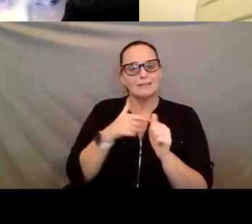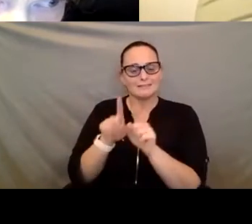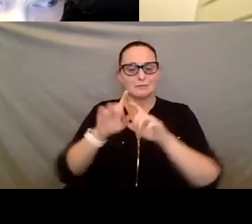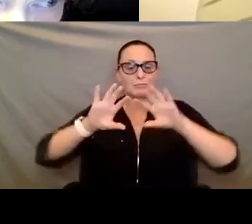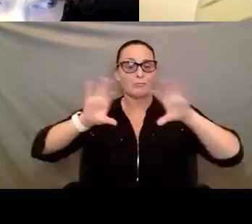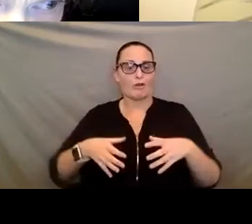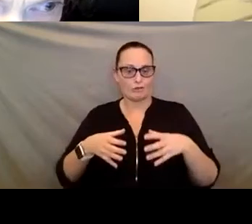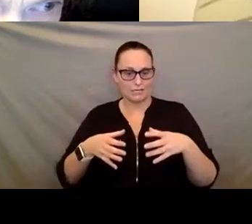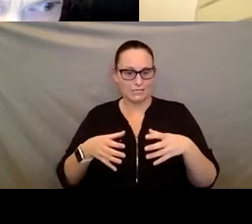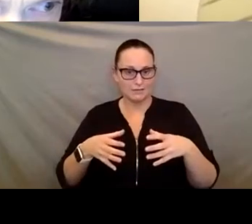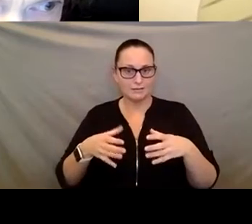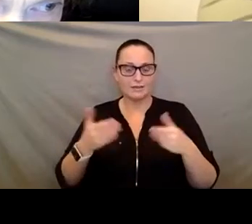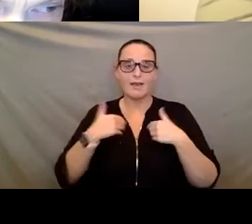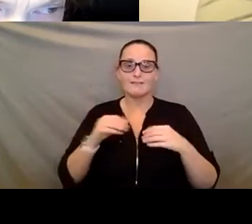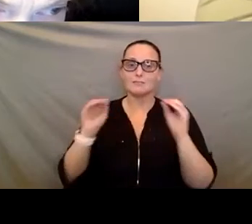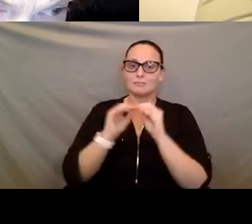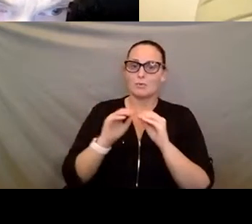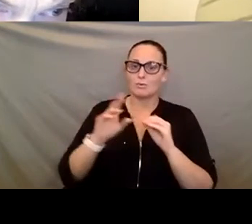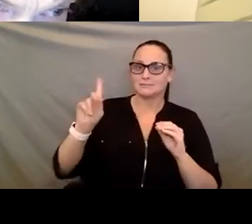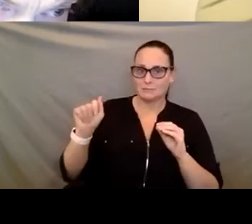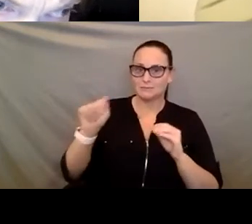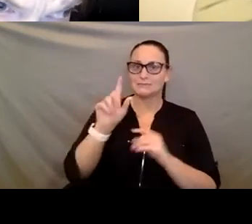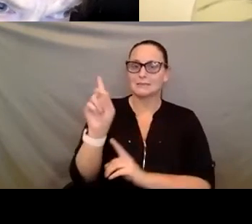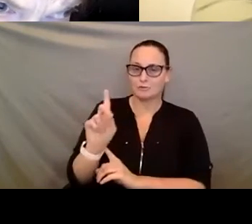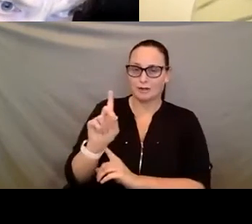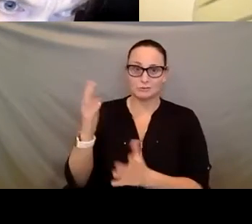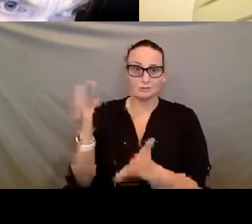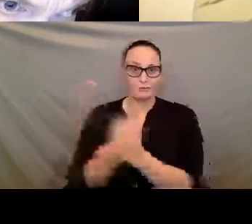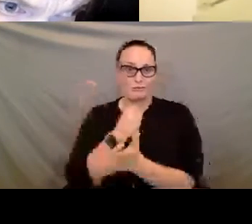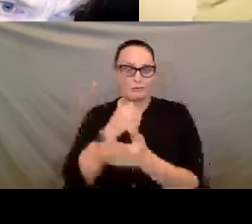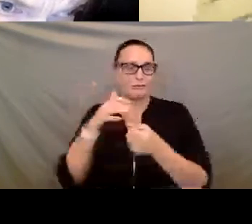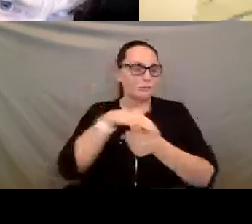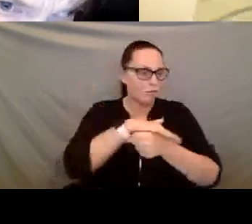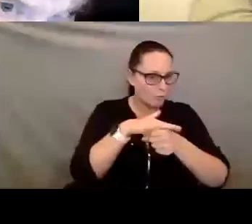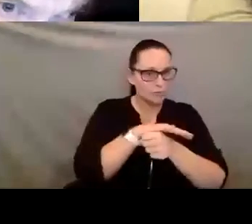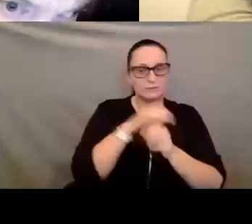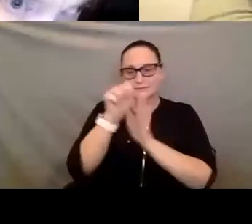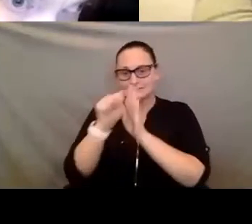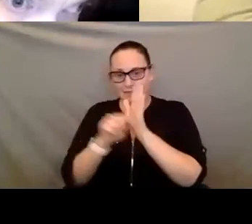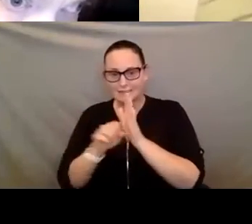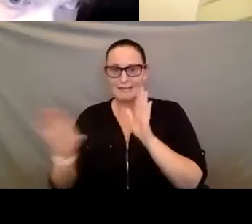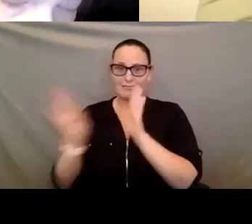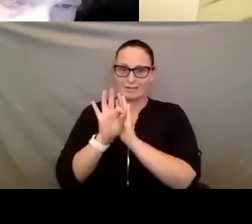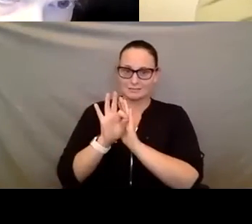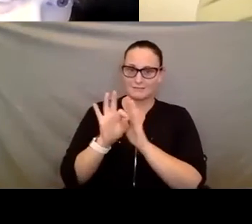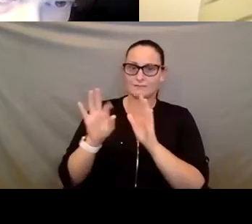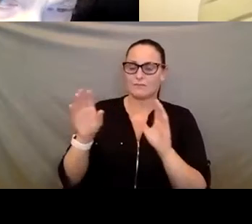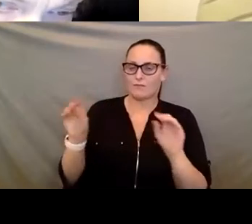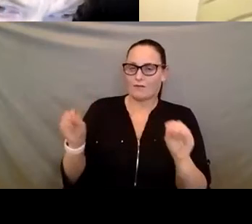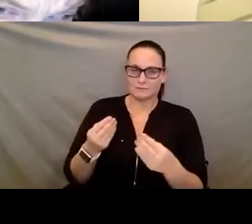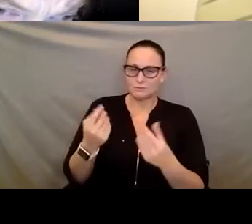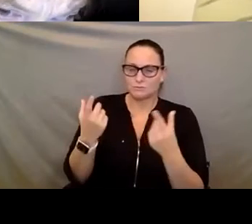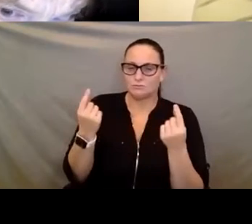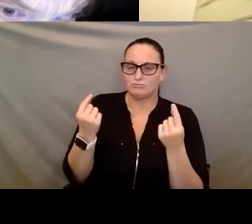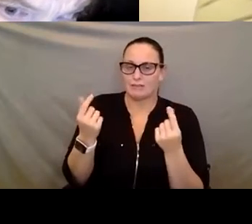party get more disabled Democrats to win local and state elected office? What are we doing, and what